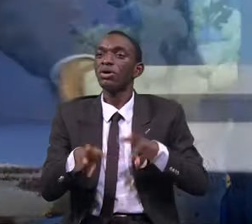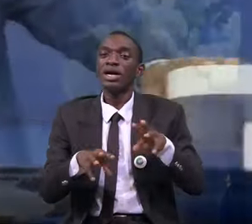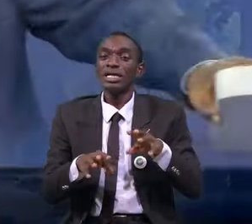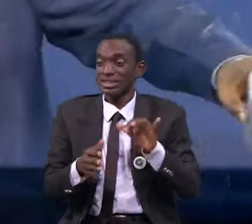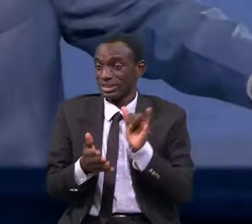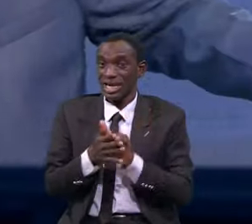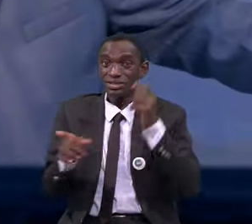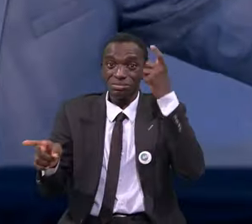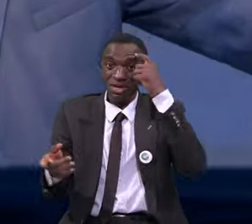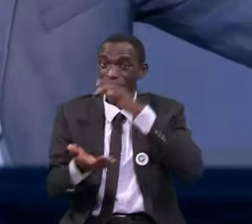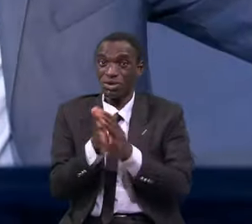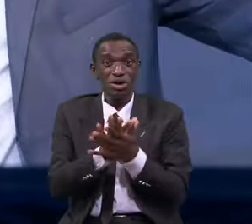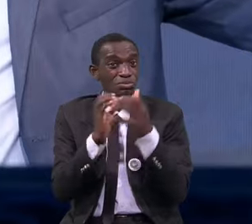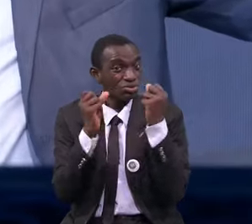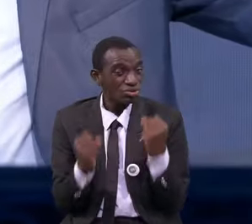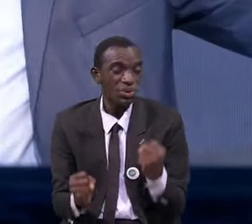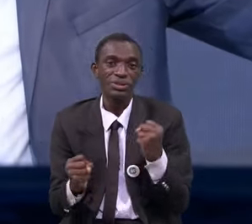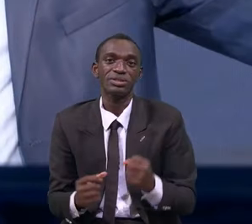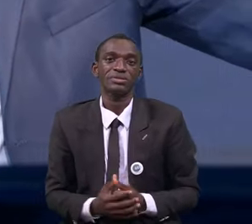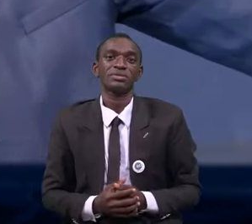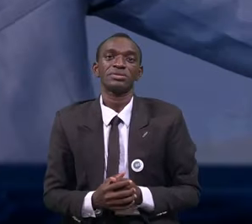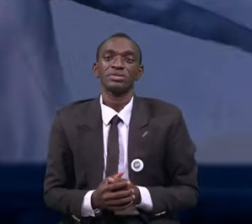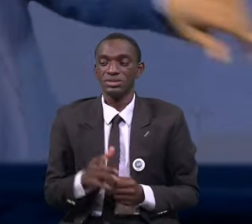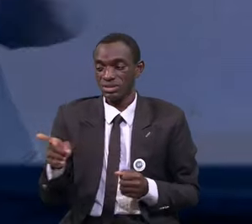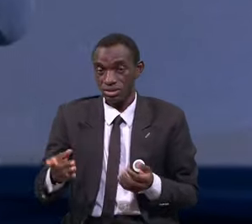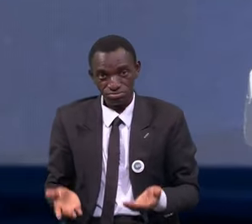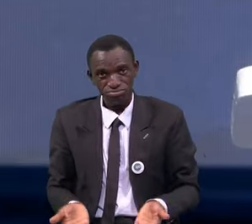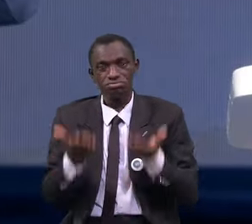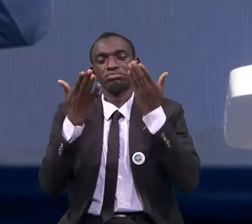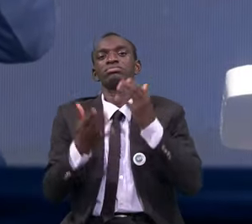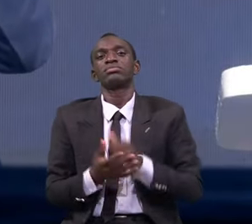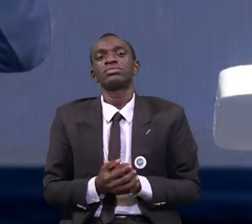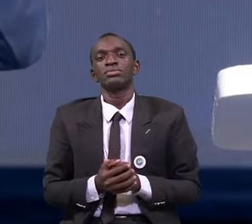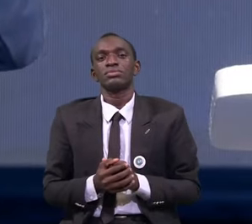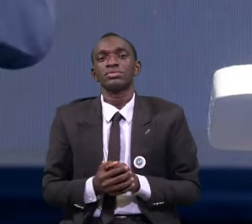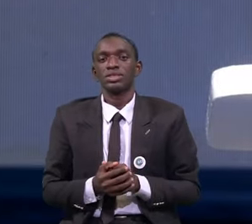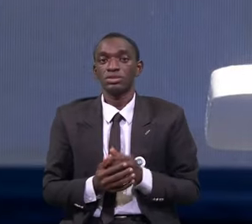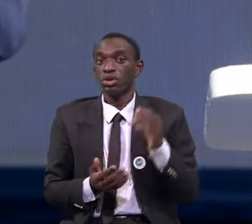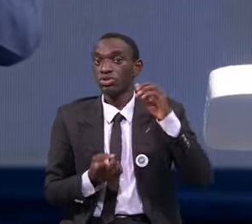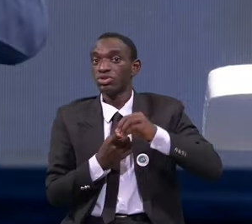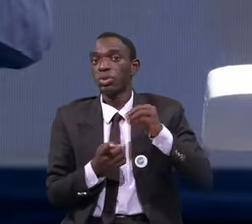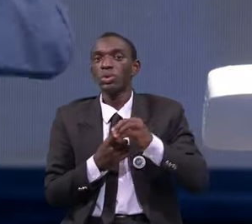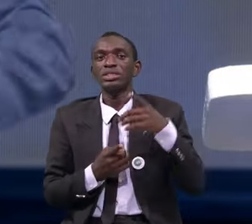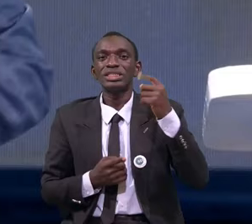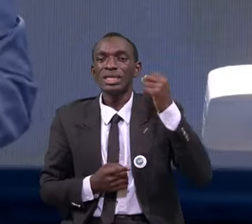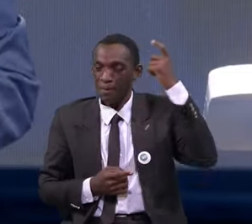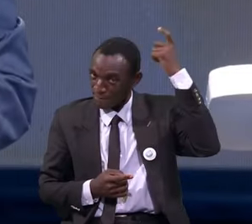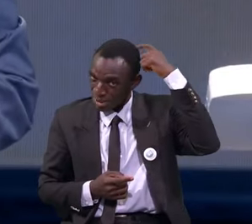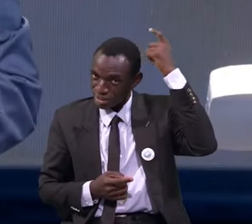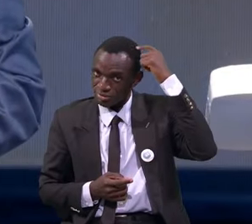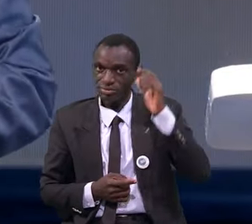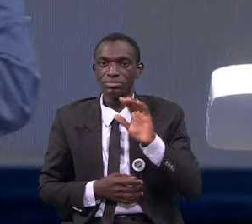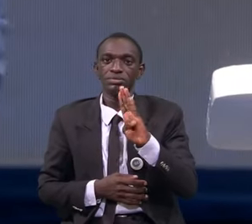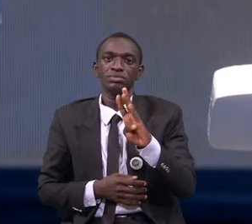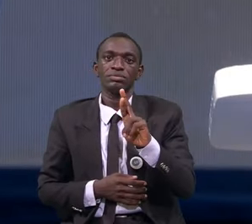And the mind received strength. The brain. You see, the brain, let me explain